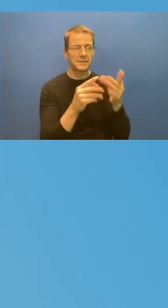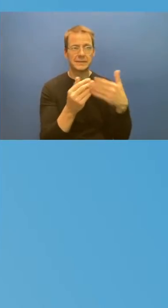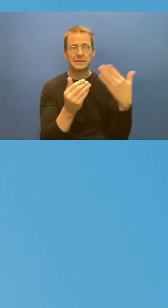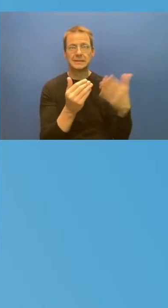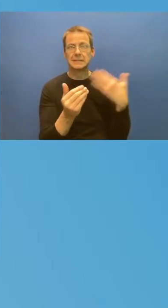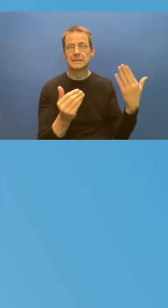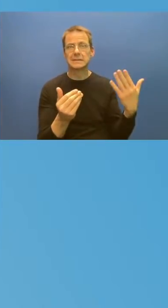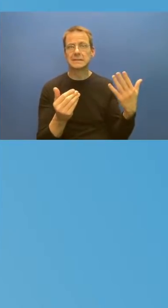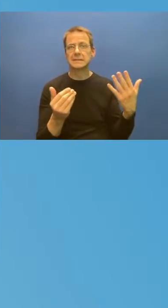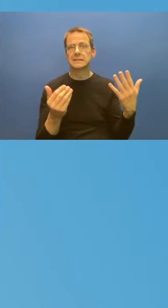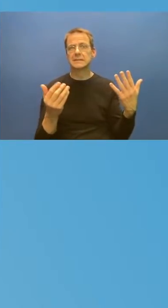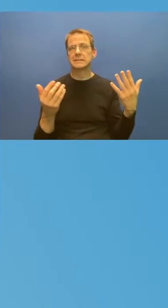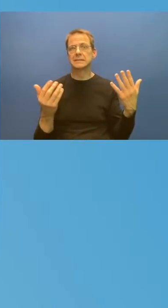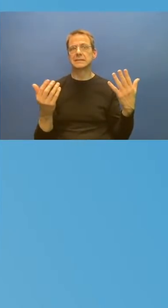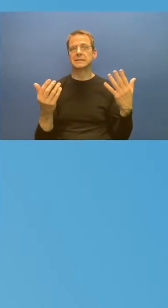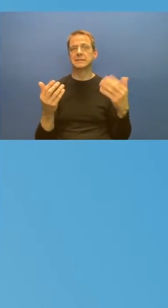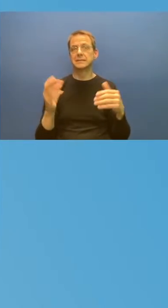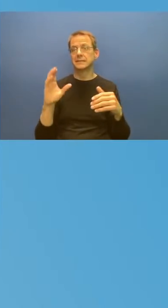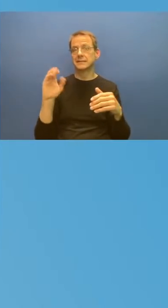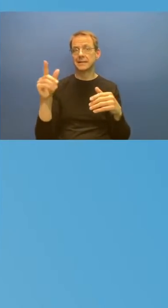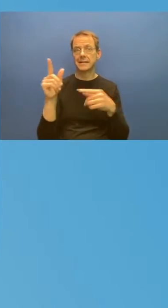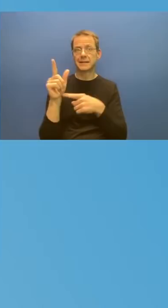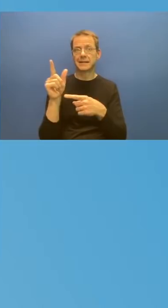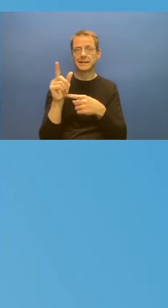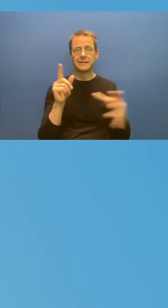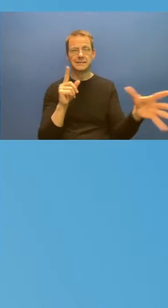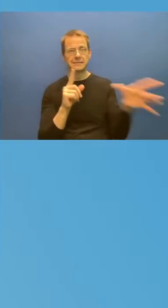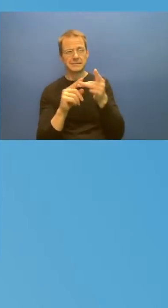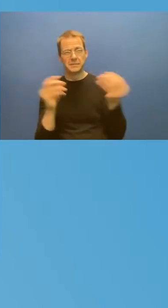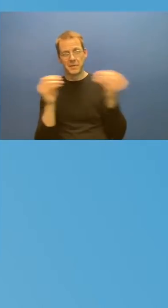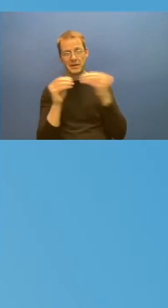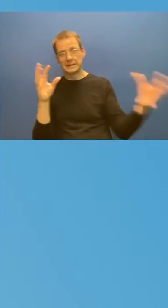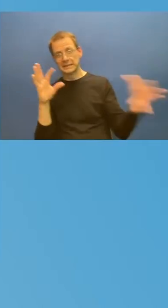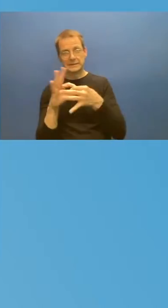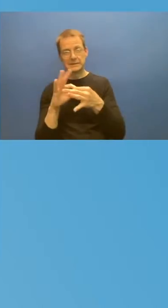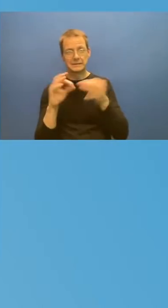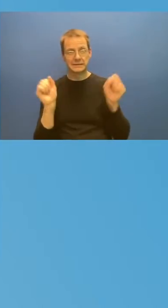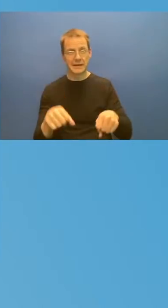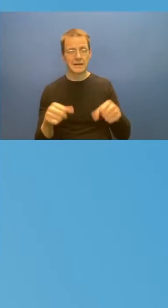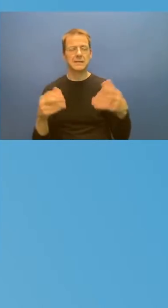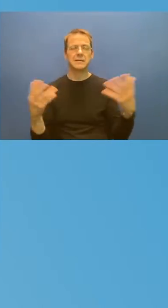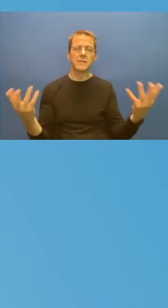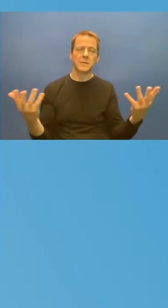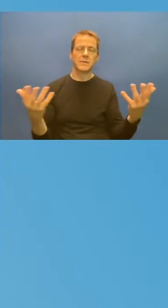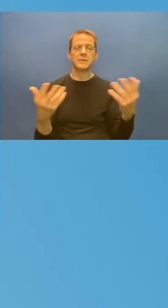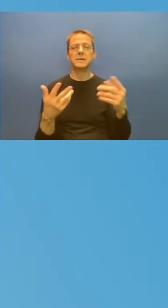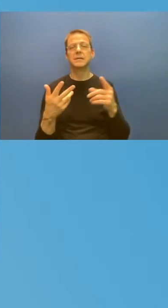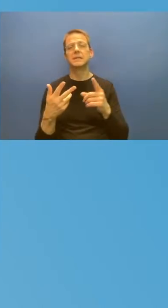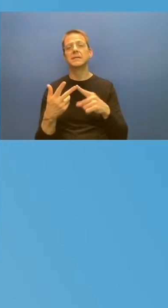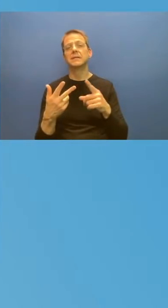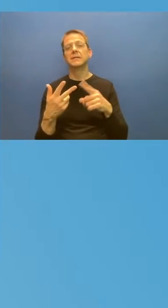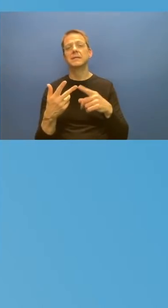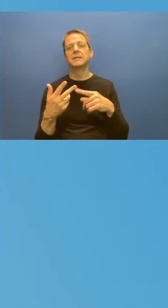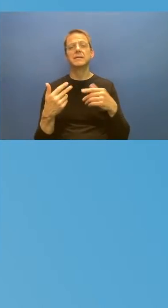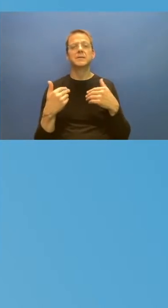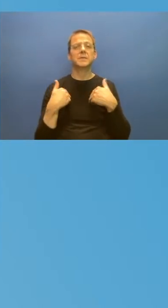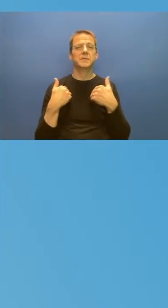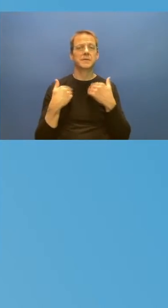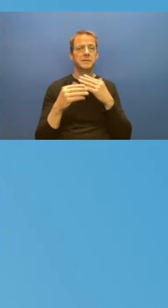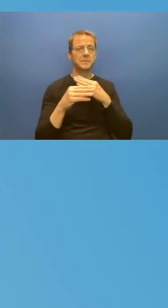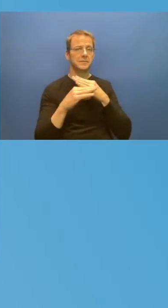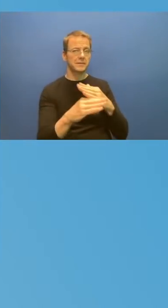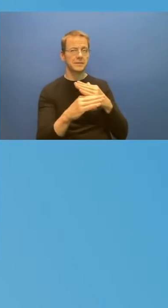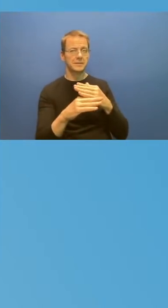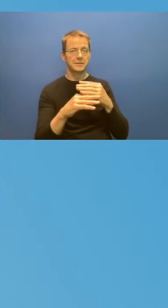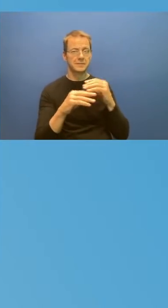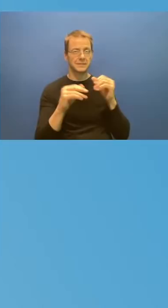counteract early immune responses? Is it able to replicate to a higher efficiency? And none of these things alone